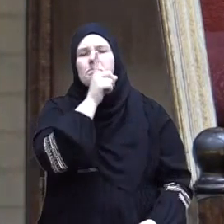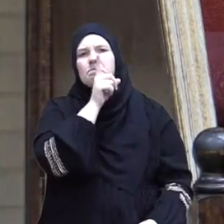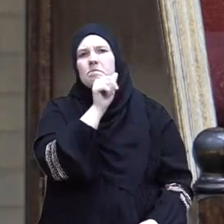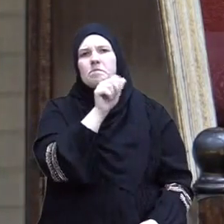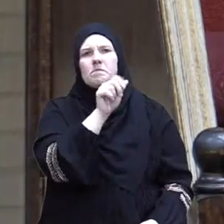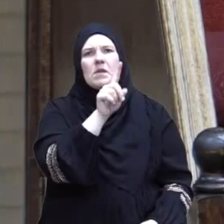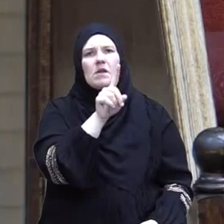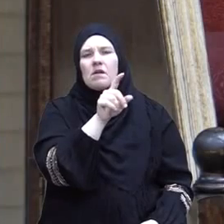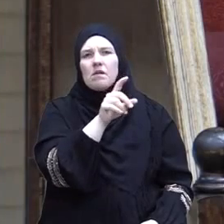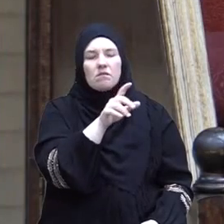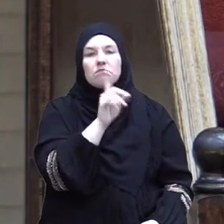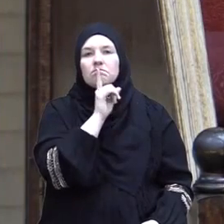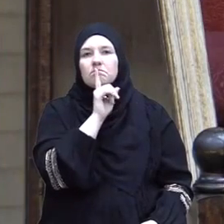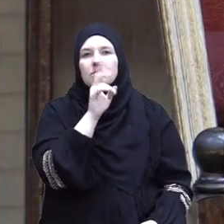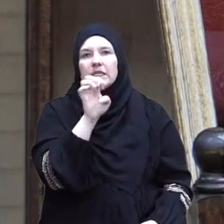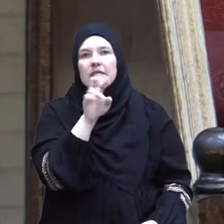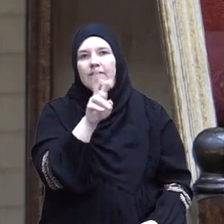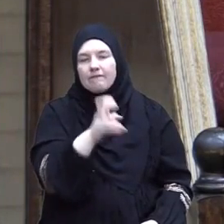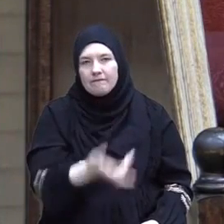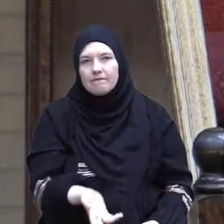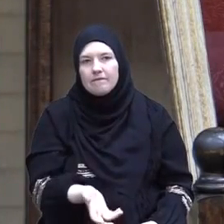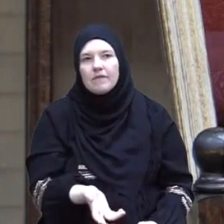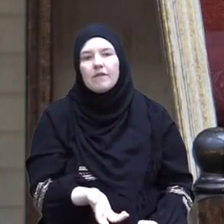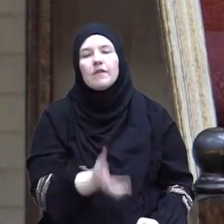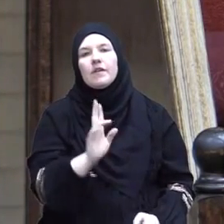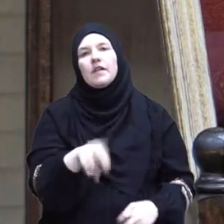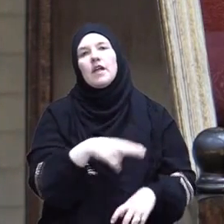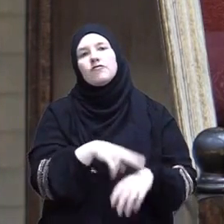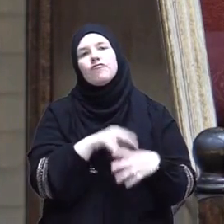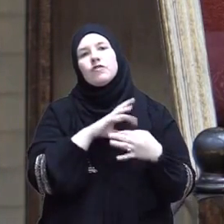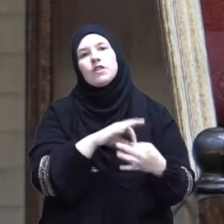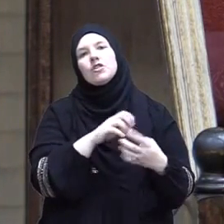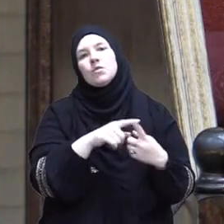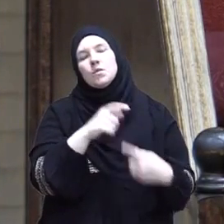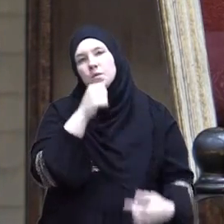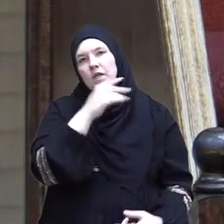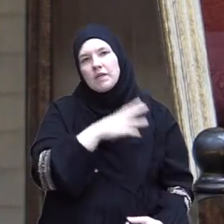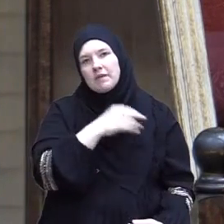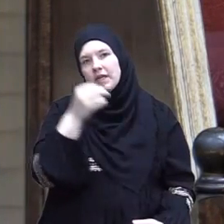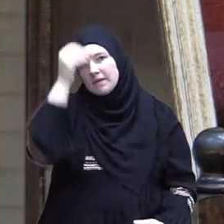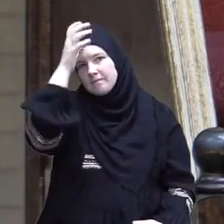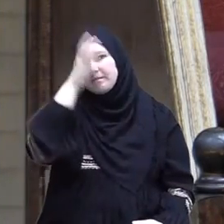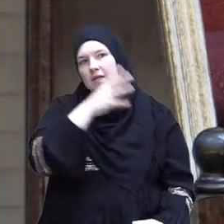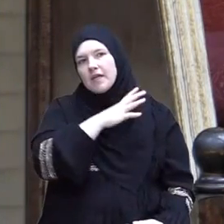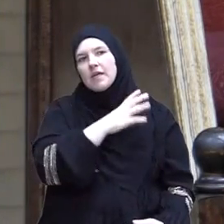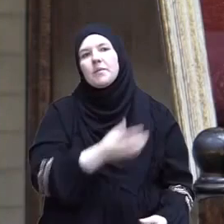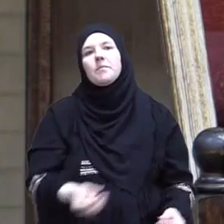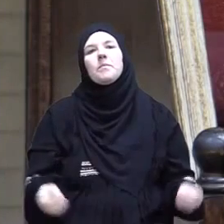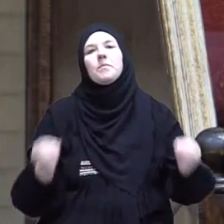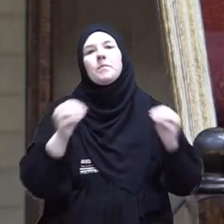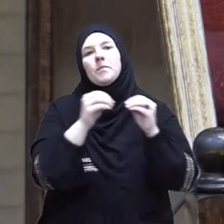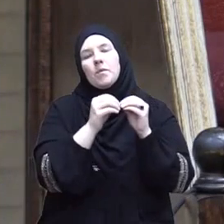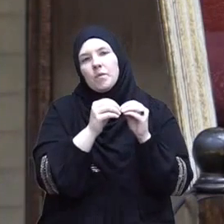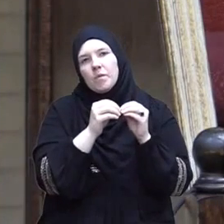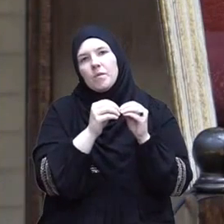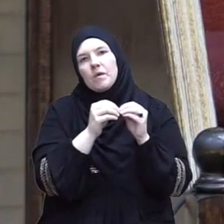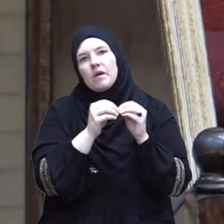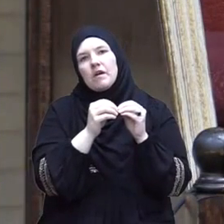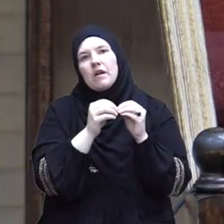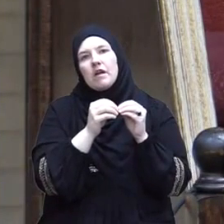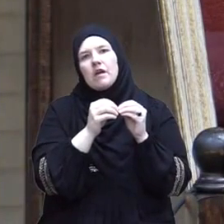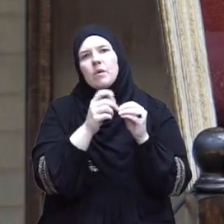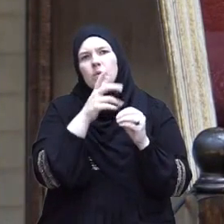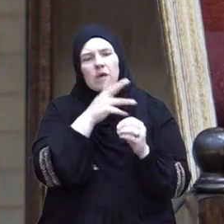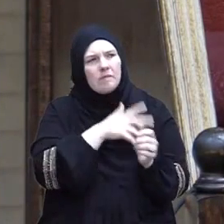a natural relationship of a woman to a man is more shrouded in